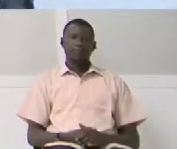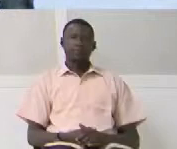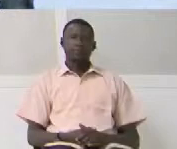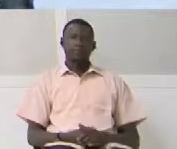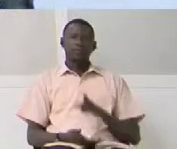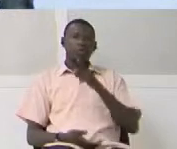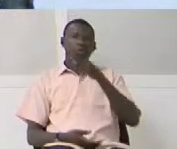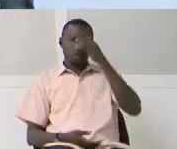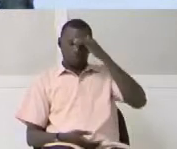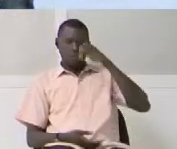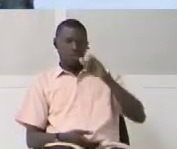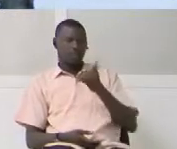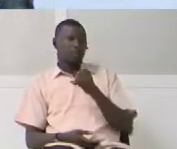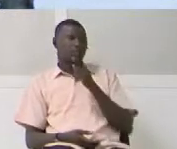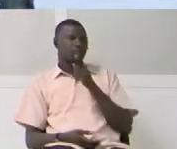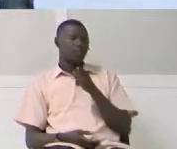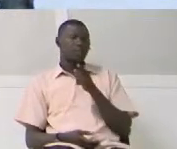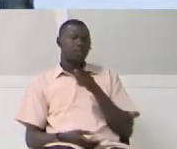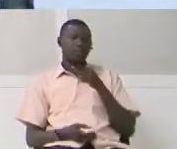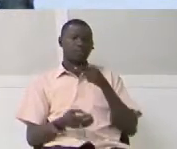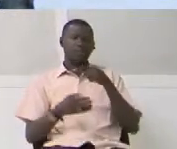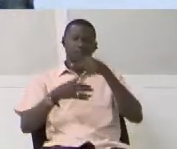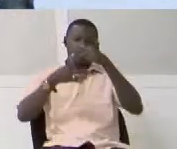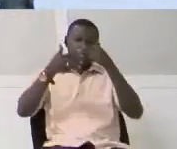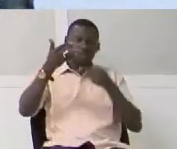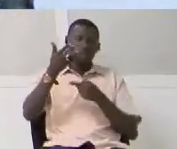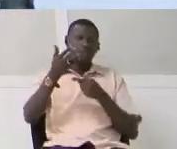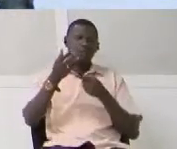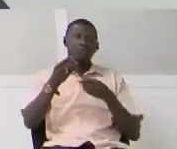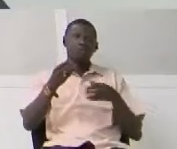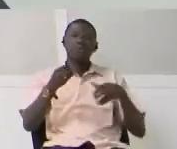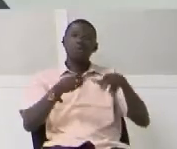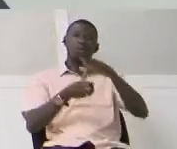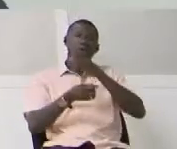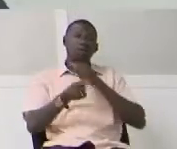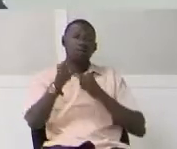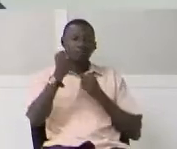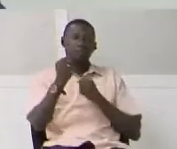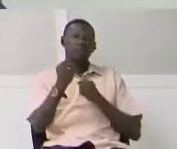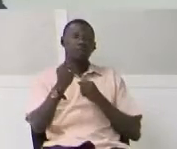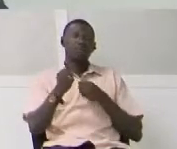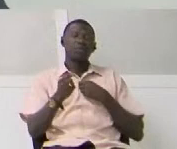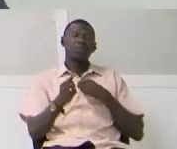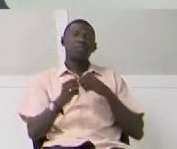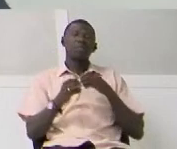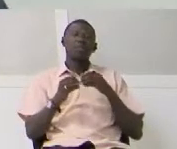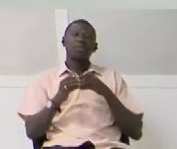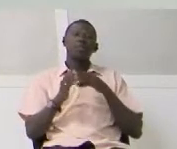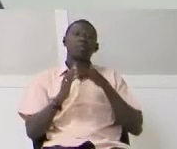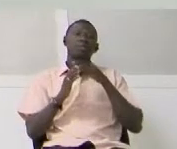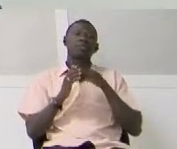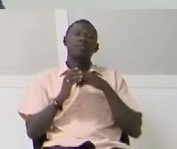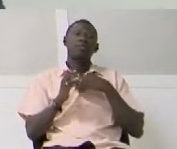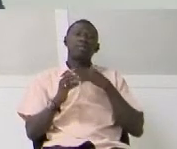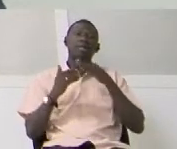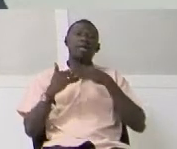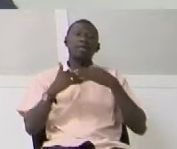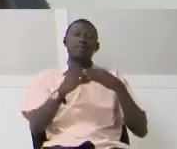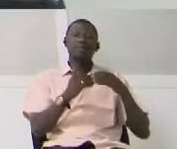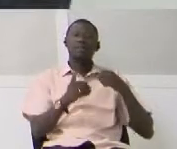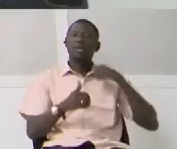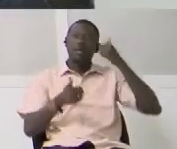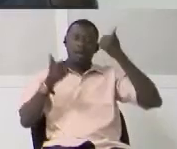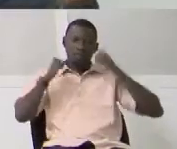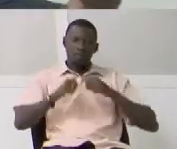You would agree that this captures the event that happened to you